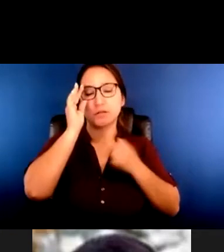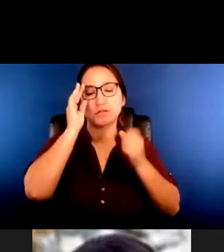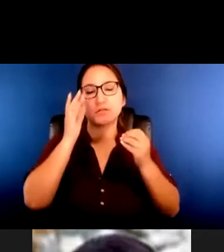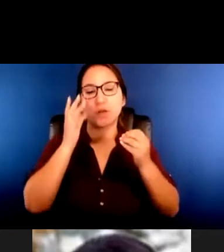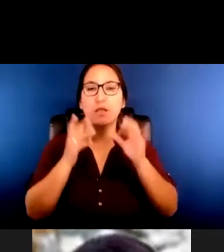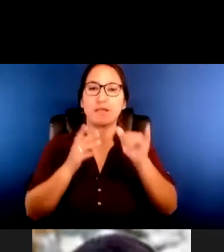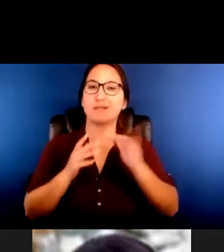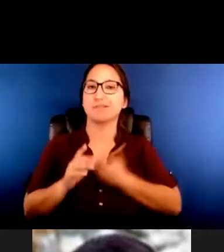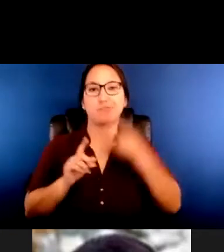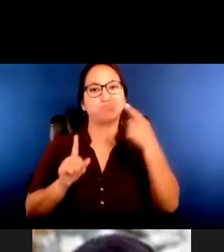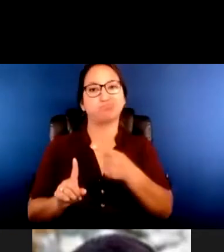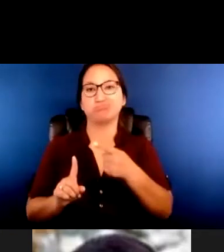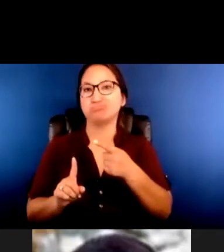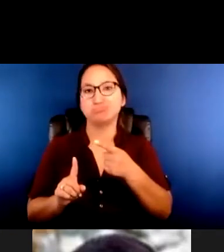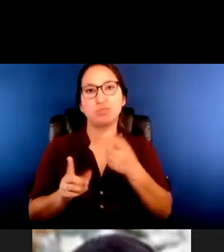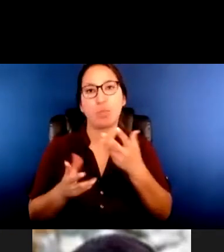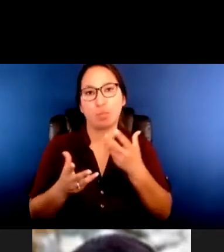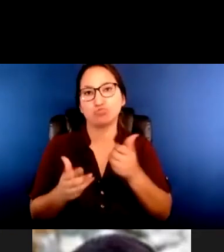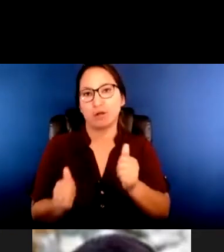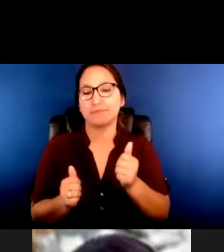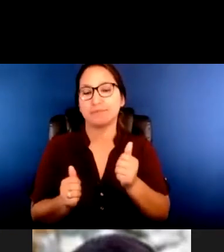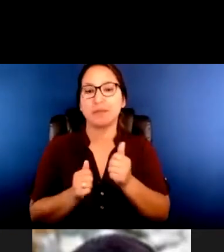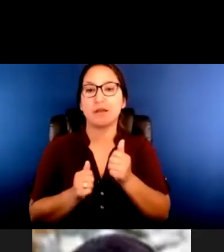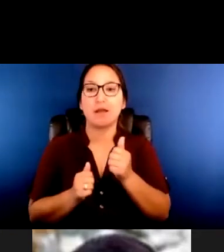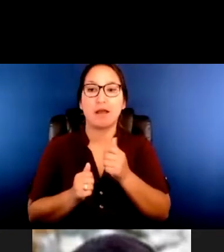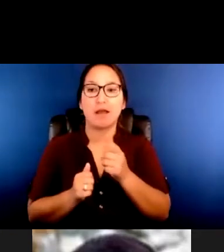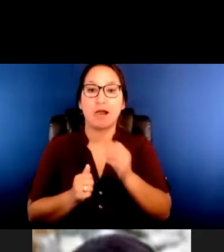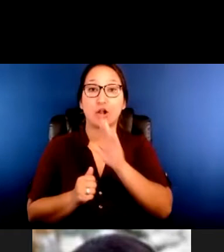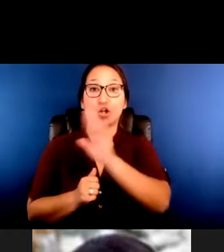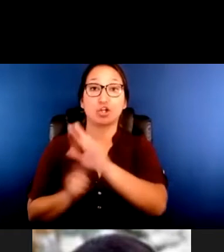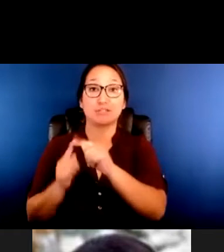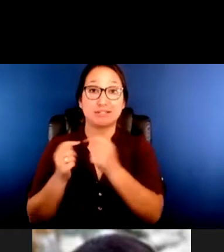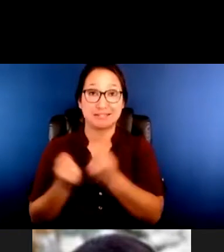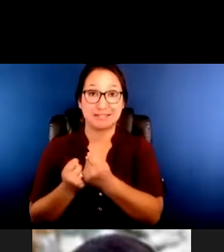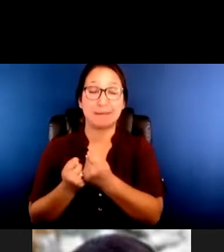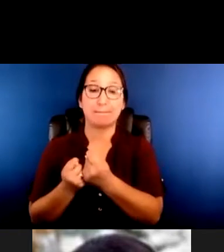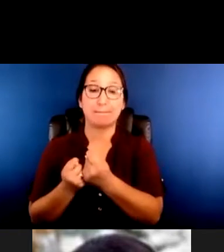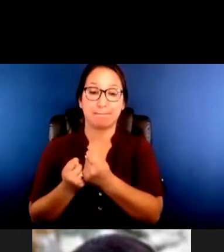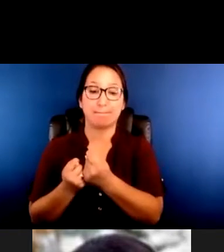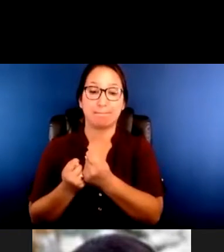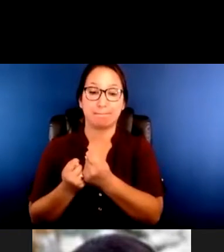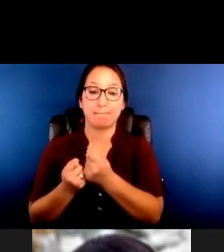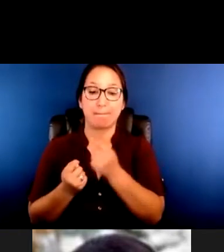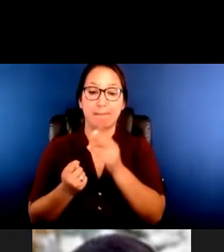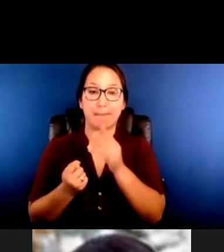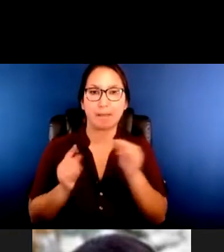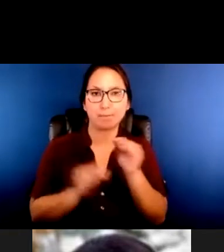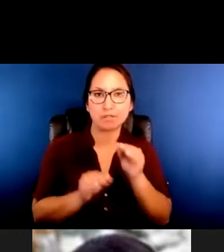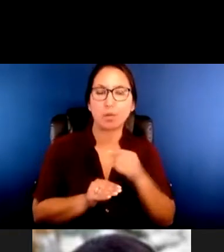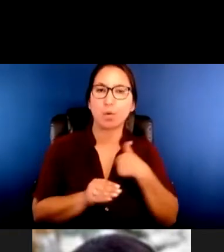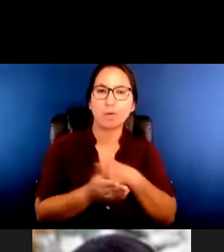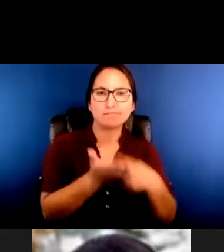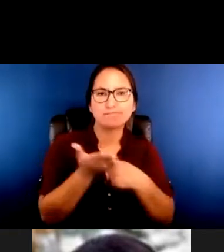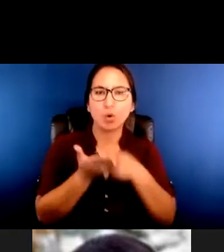do. And her team also put together, we talked about who we are and personality types, and then put together